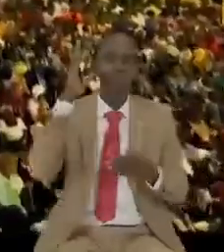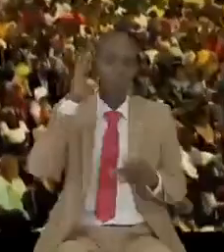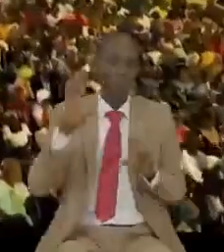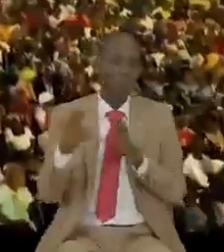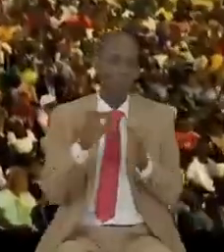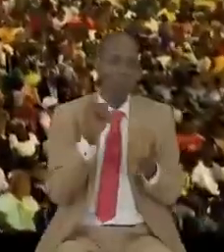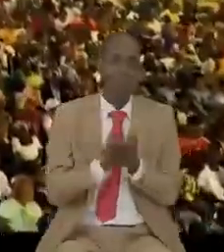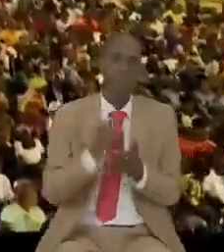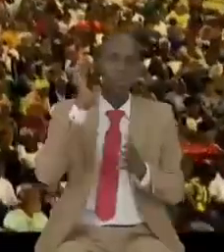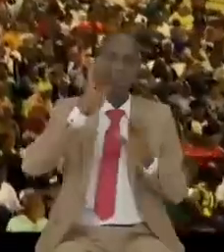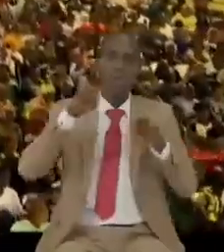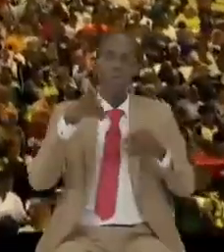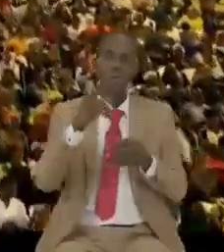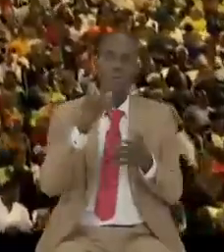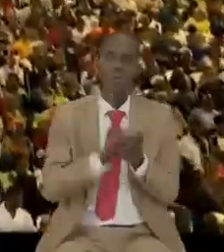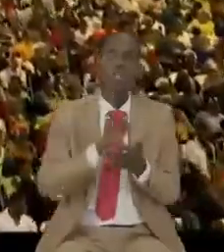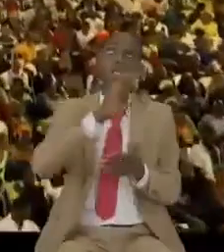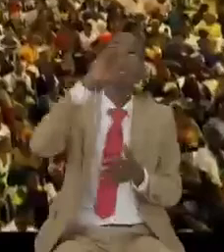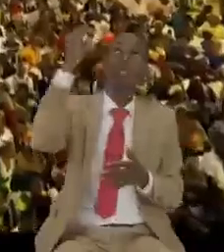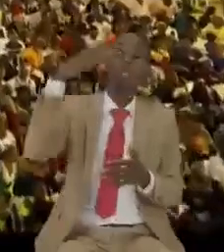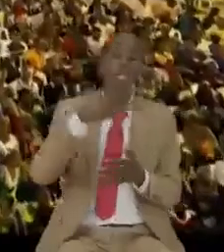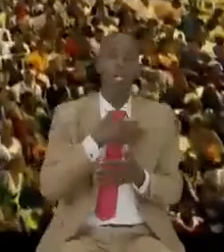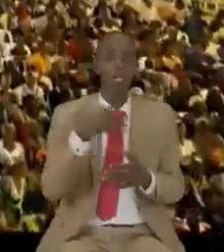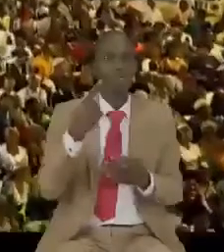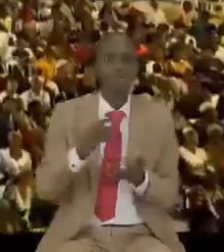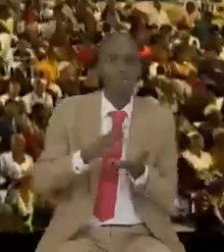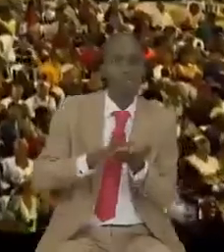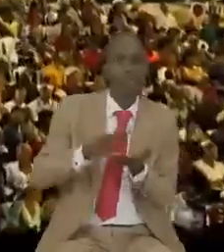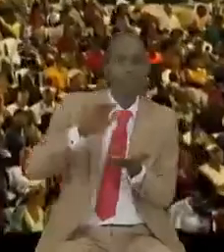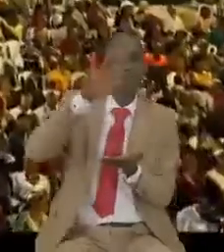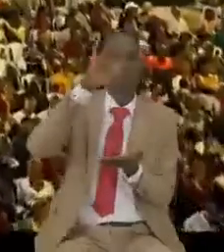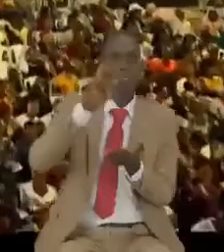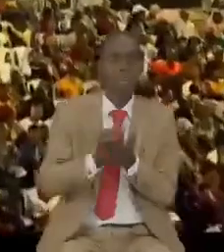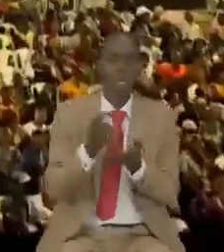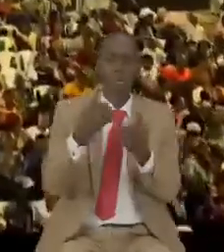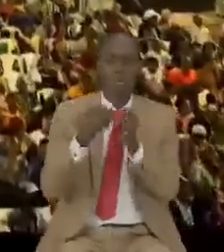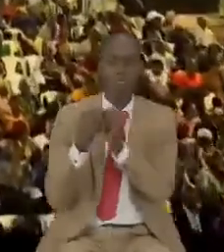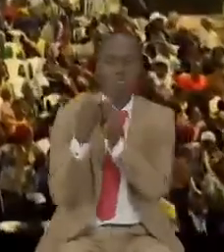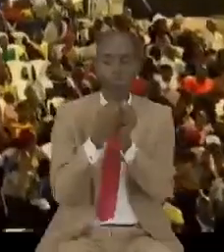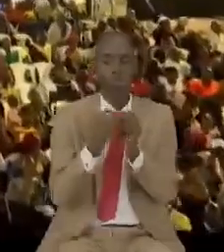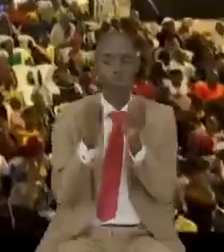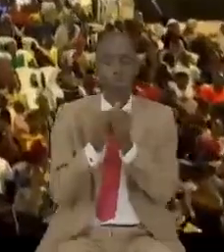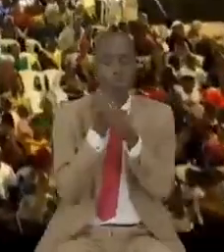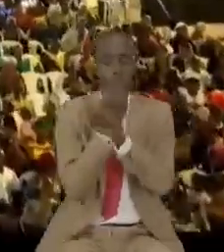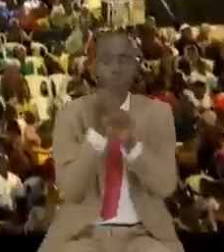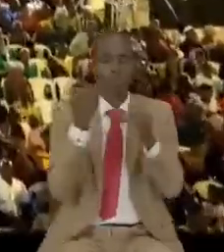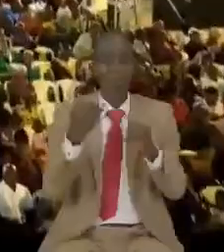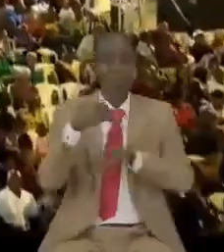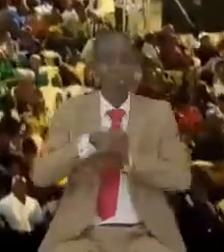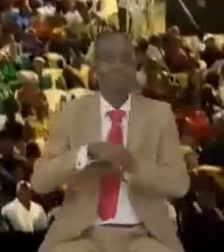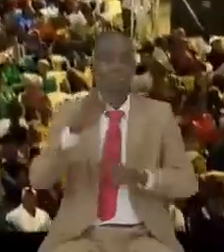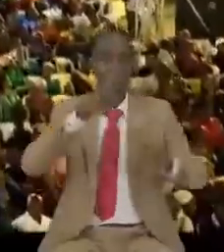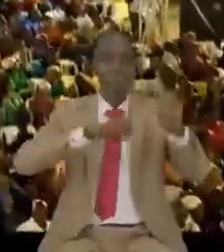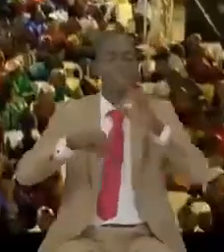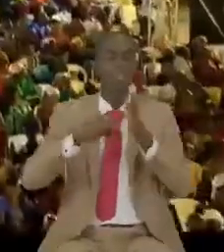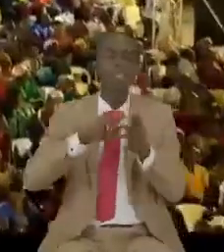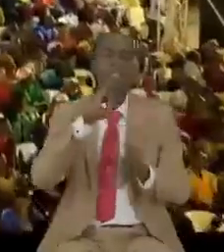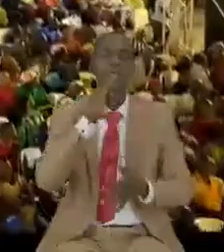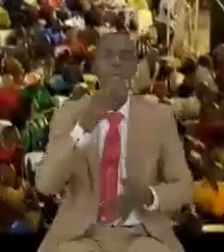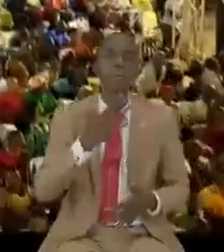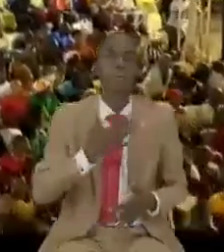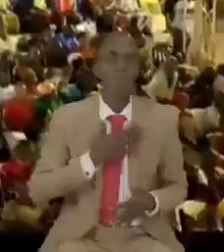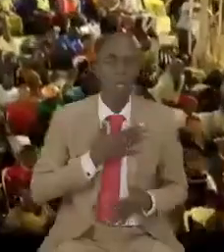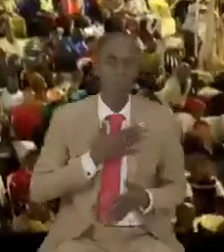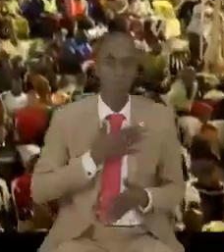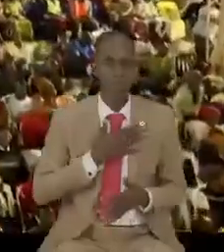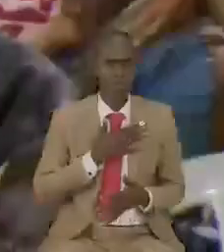that grace and the glory that comes with the salvation tonight. It is mine. I